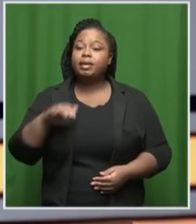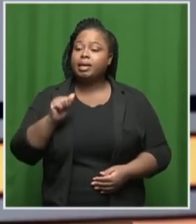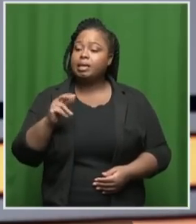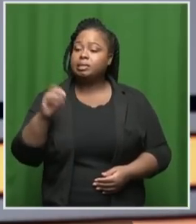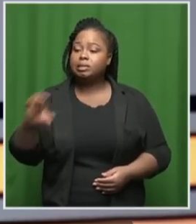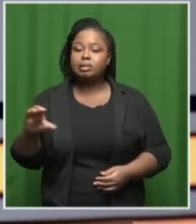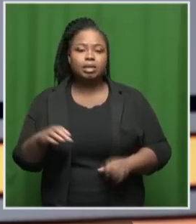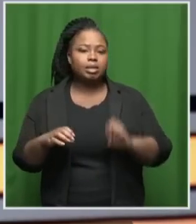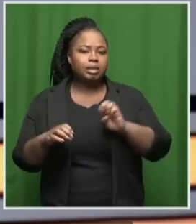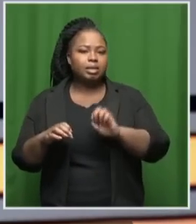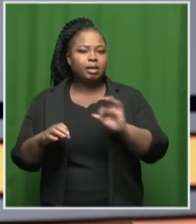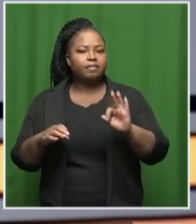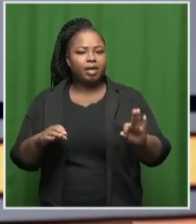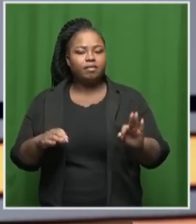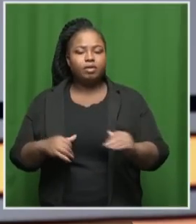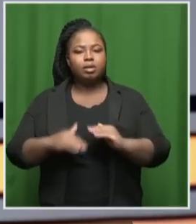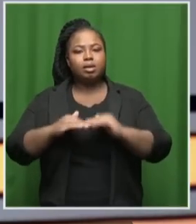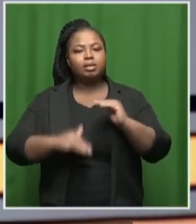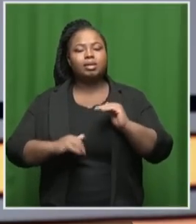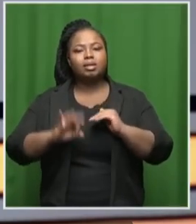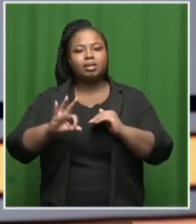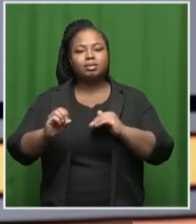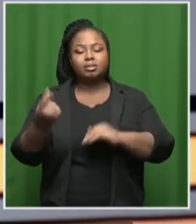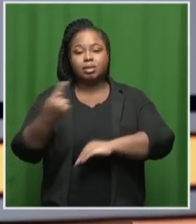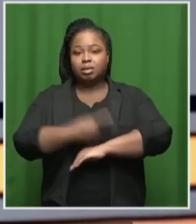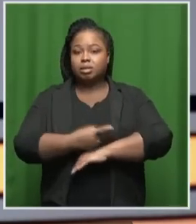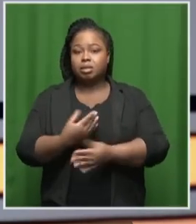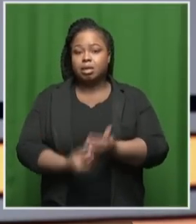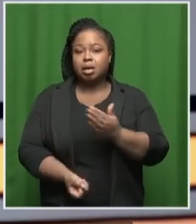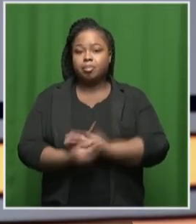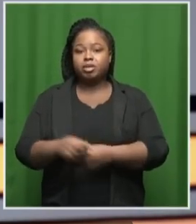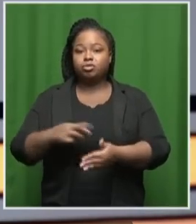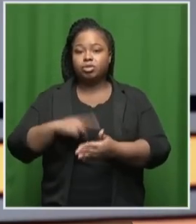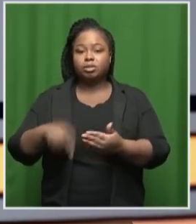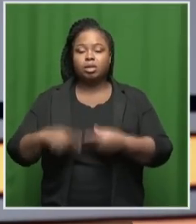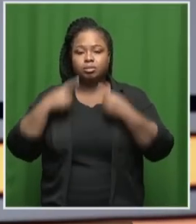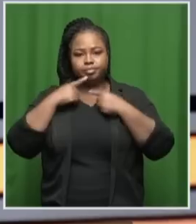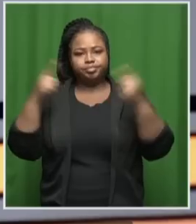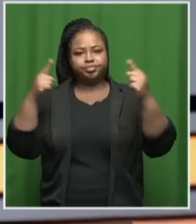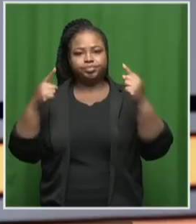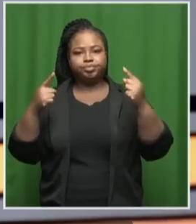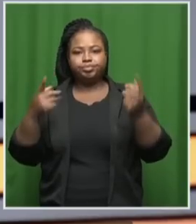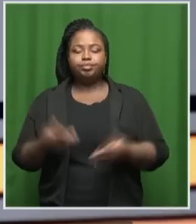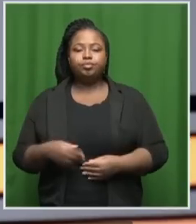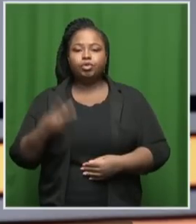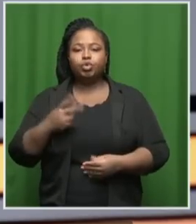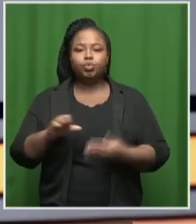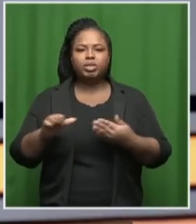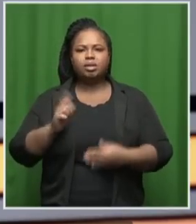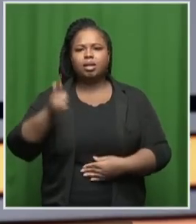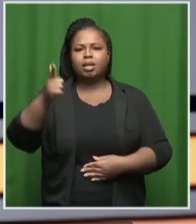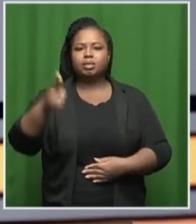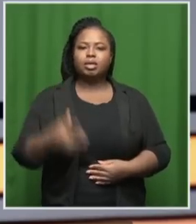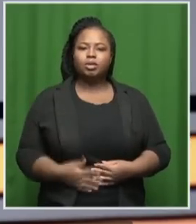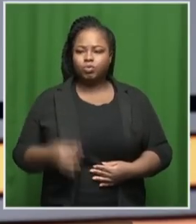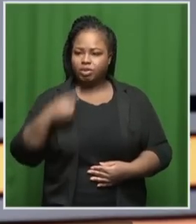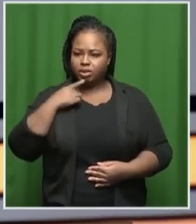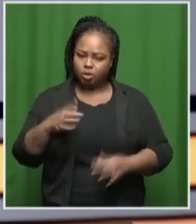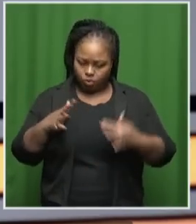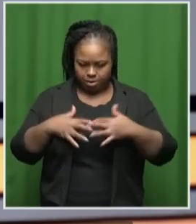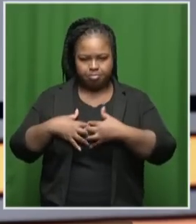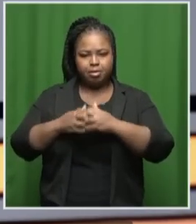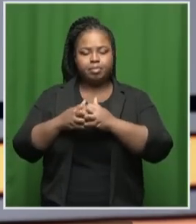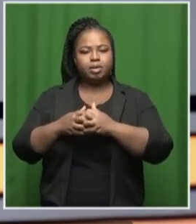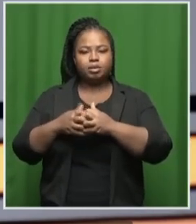out within 30 days after the election results are declared, or within 2 weeks after the election results are declared, and say we are forming